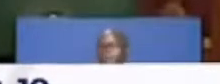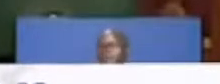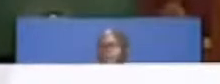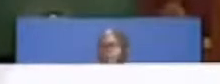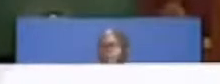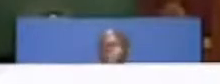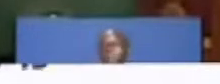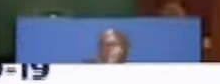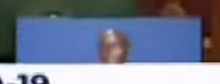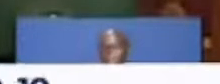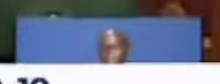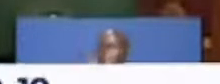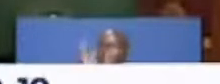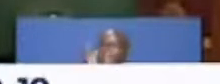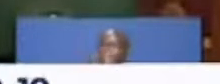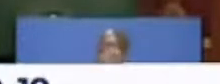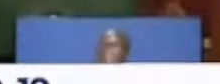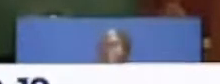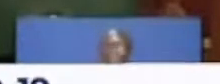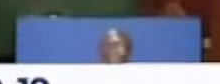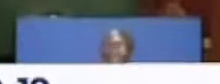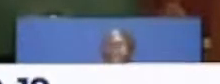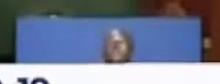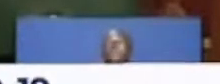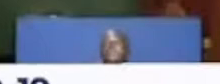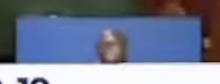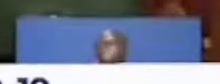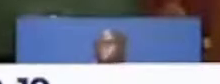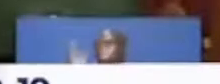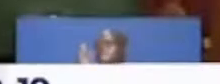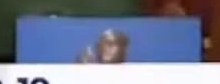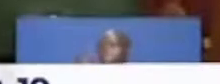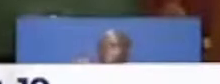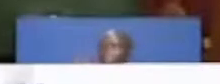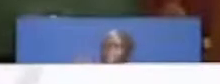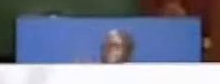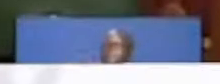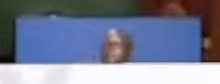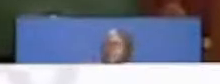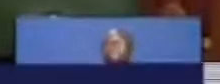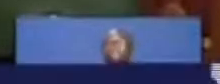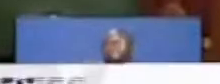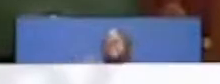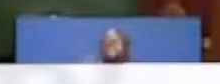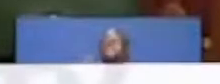Nyeri County. The Othaya Annex is currently serving eight countries in